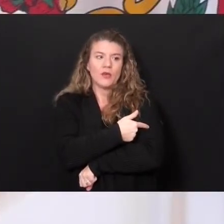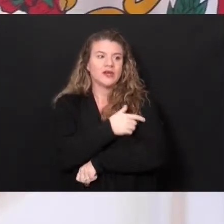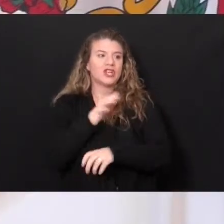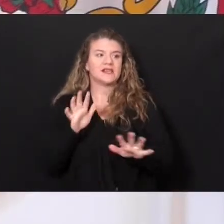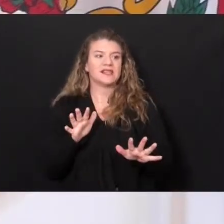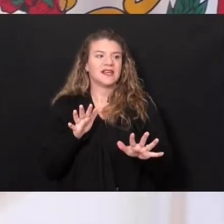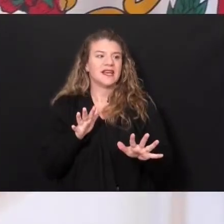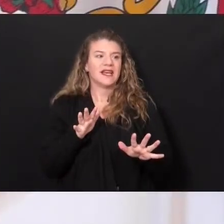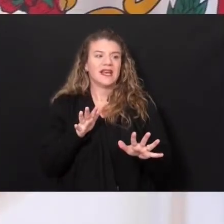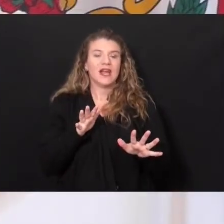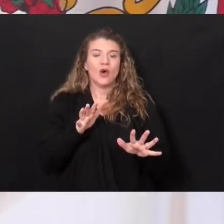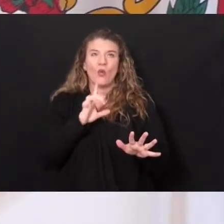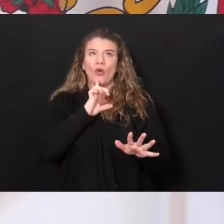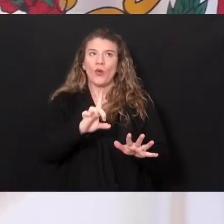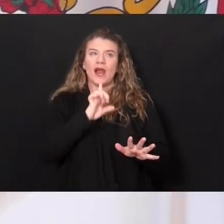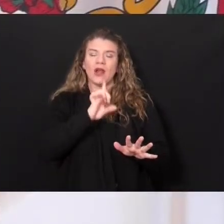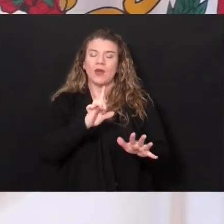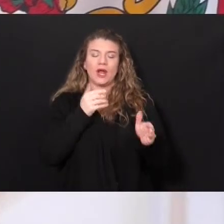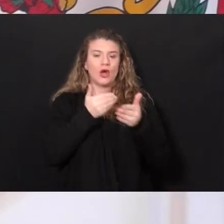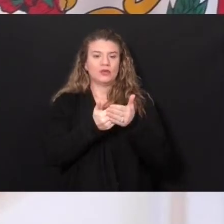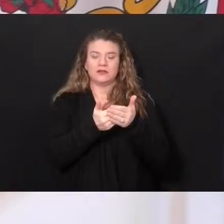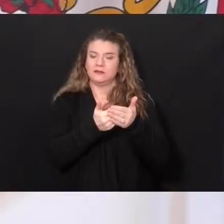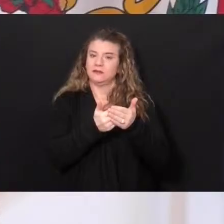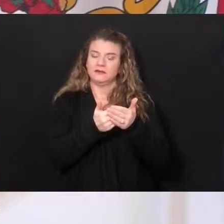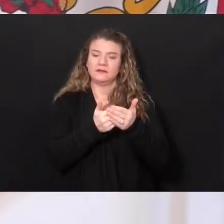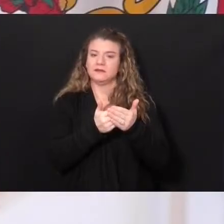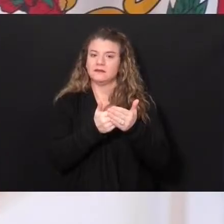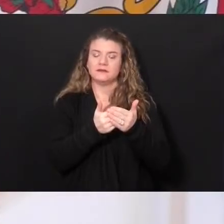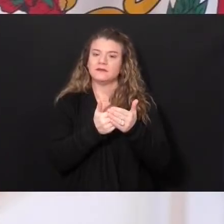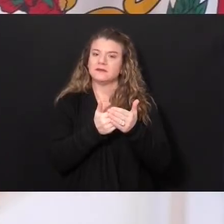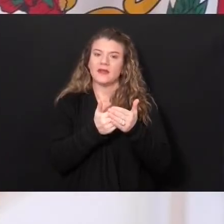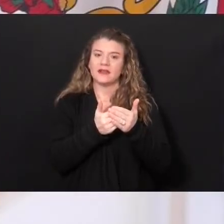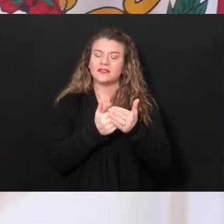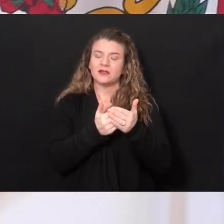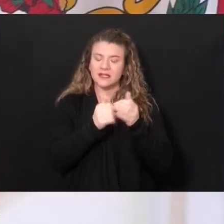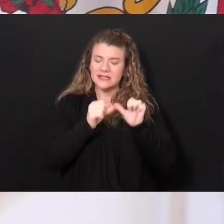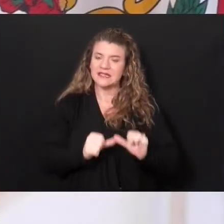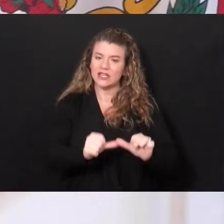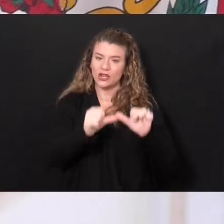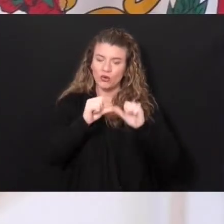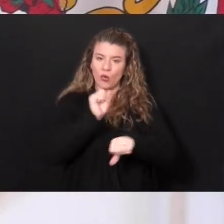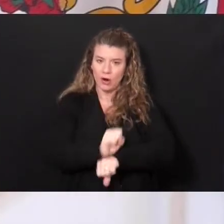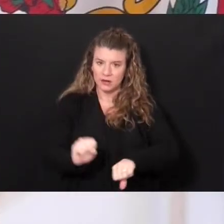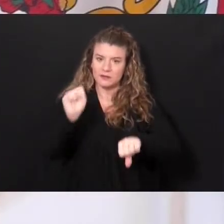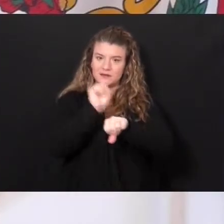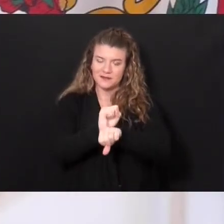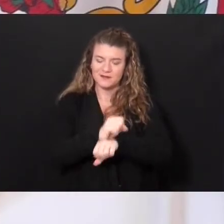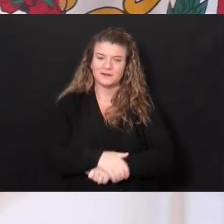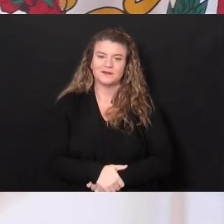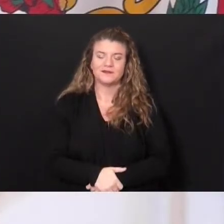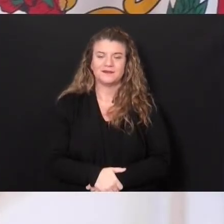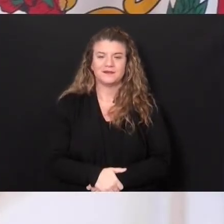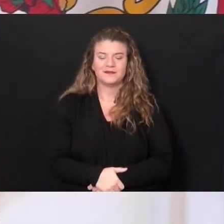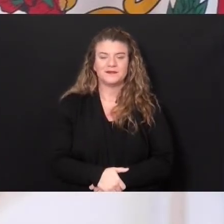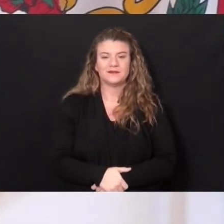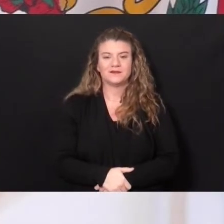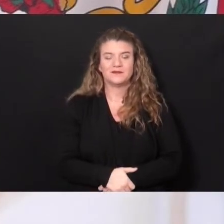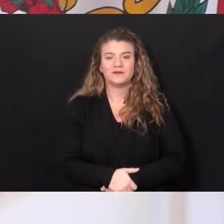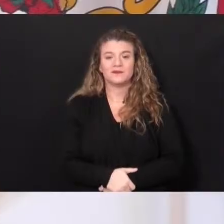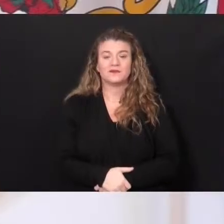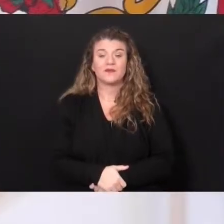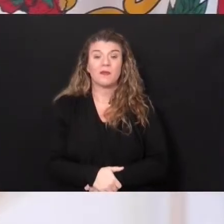We're just really close, really close. So let's stay at it, okay? Now, as far